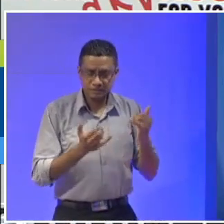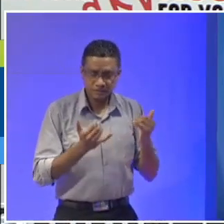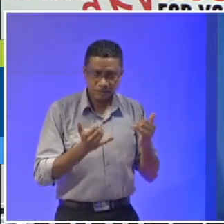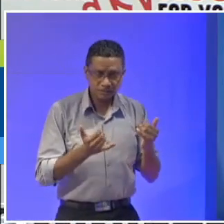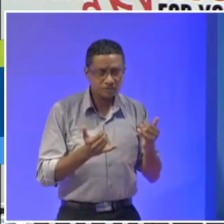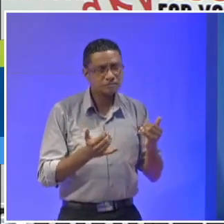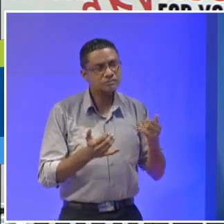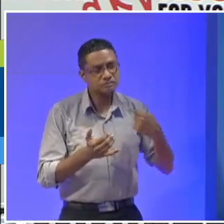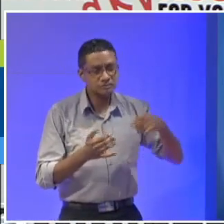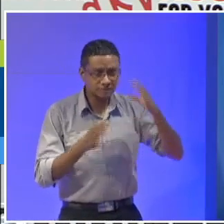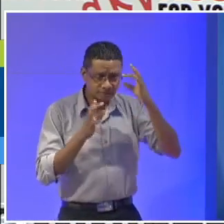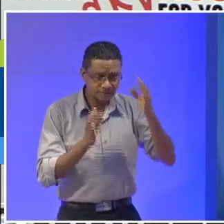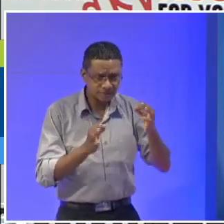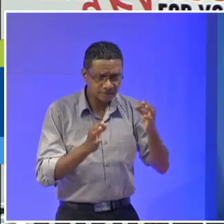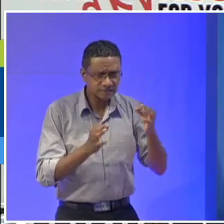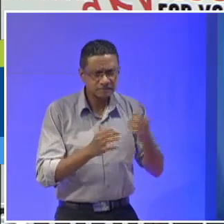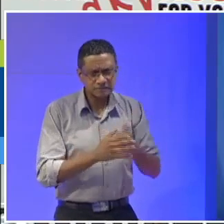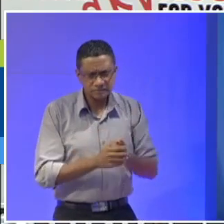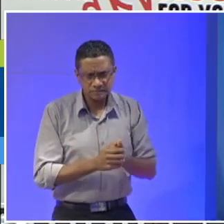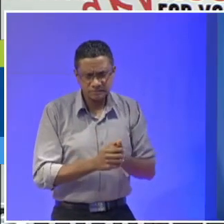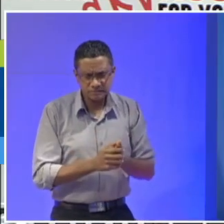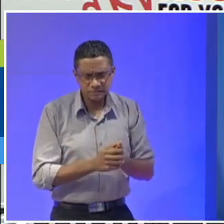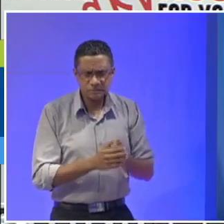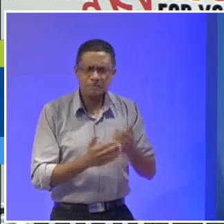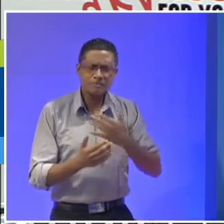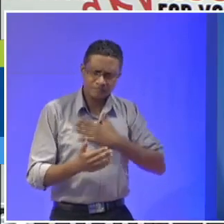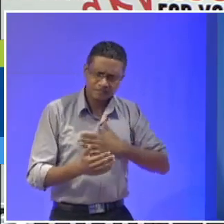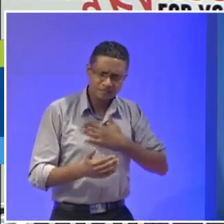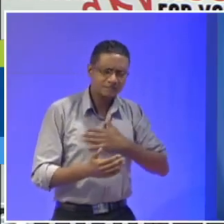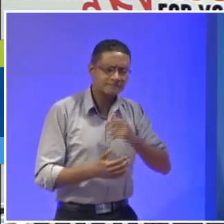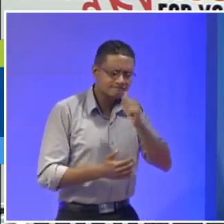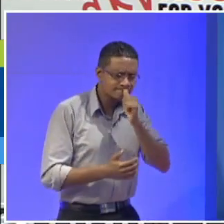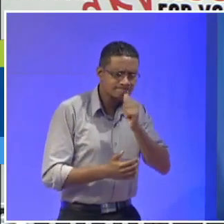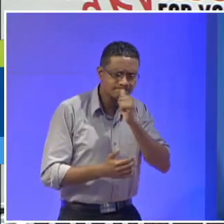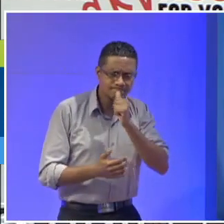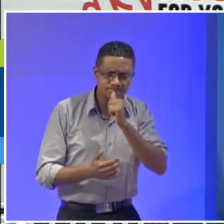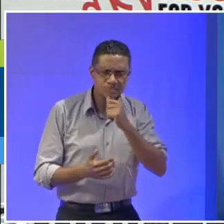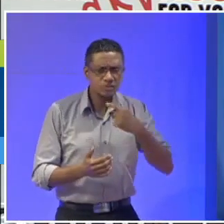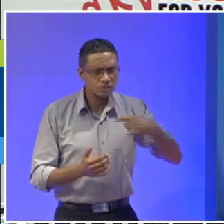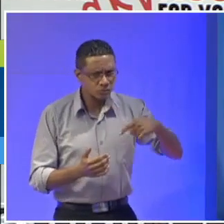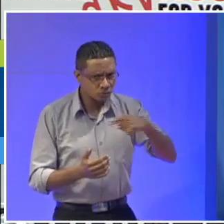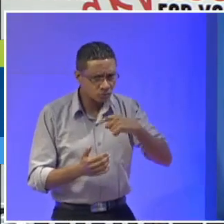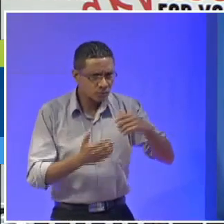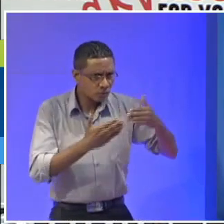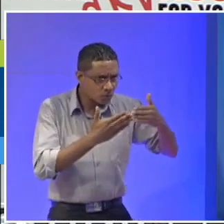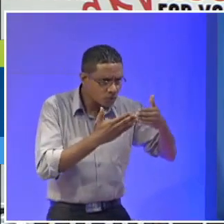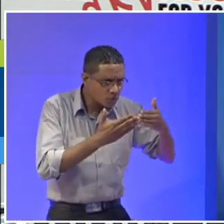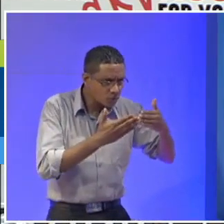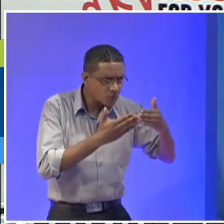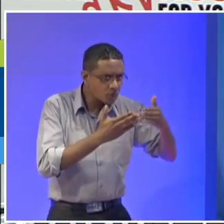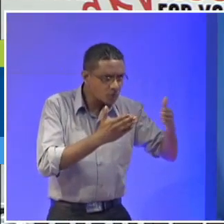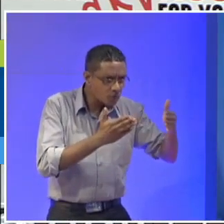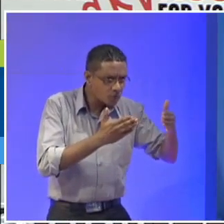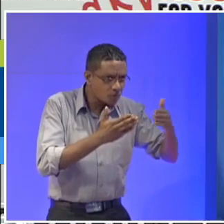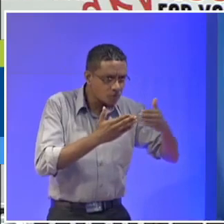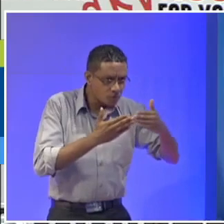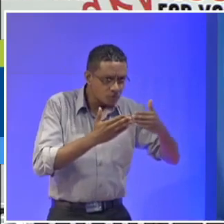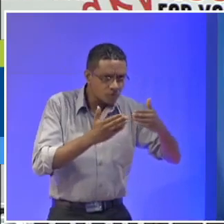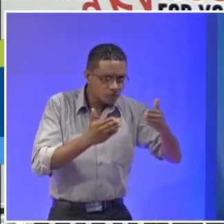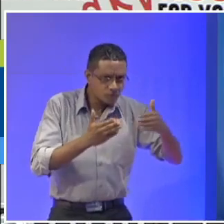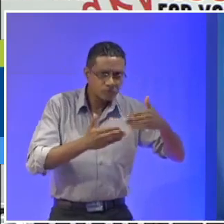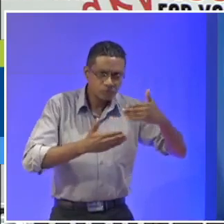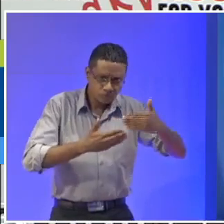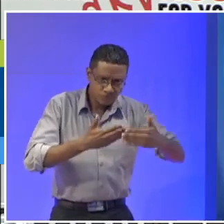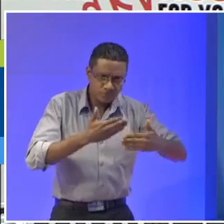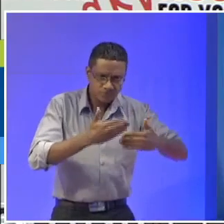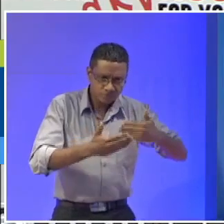and let's all just have a little bit of patience as we open up more and more things and take more and more risk. Okay, thank you